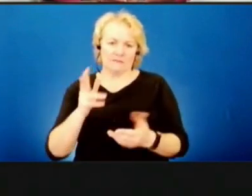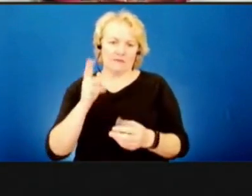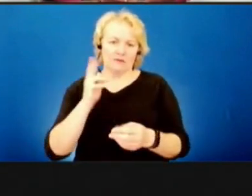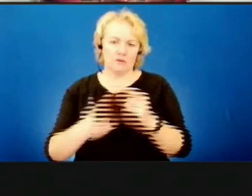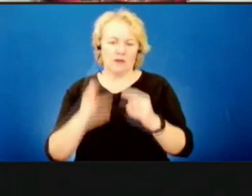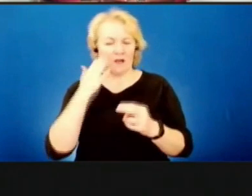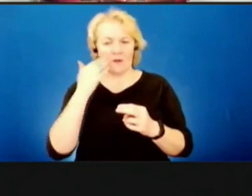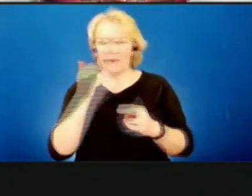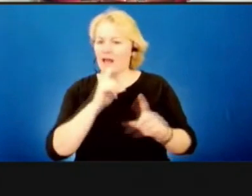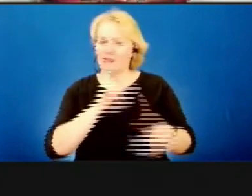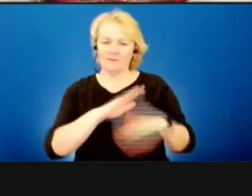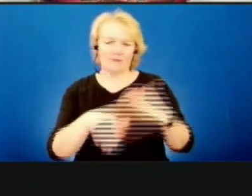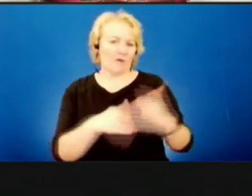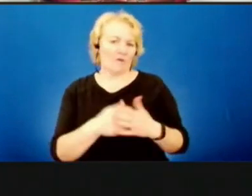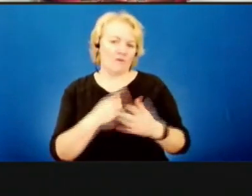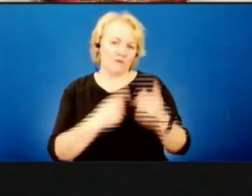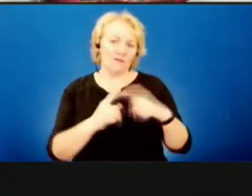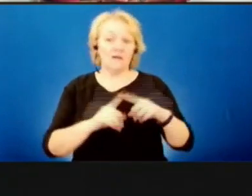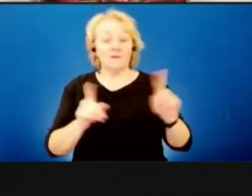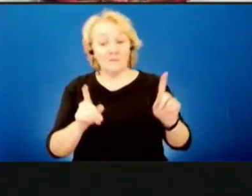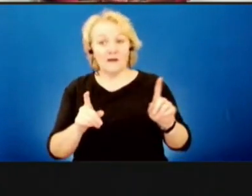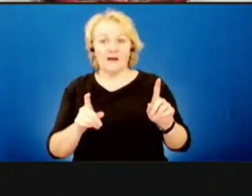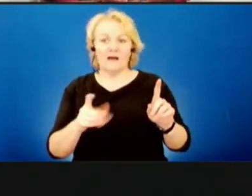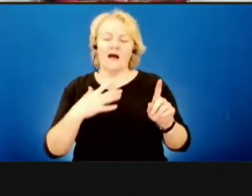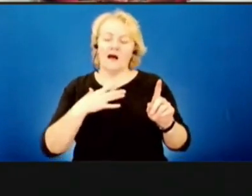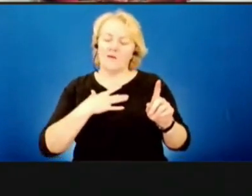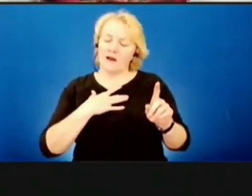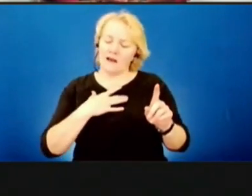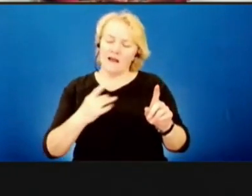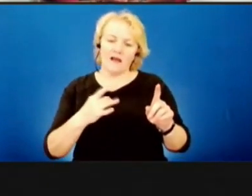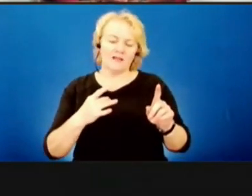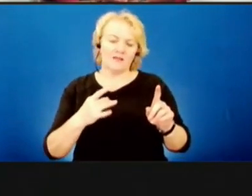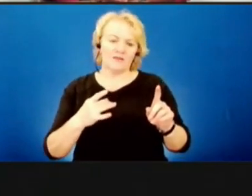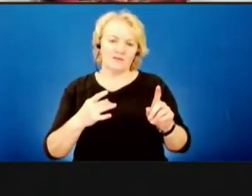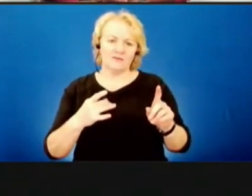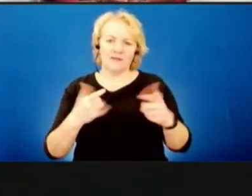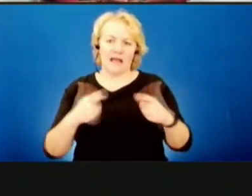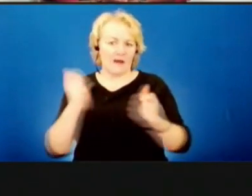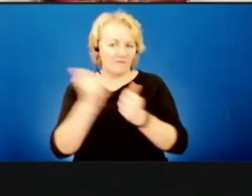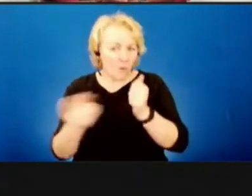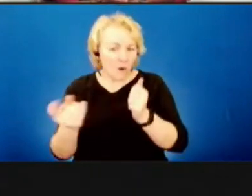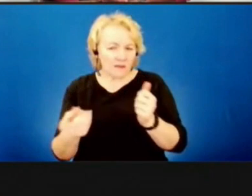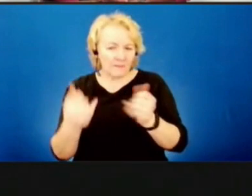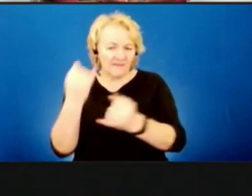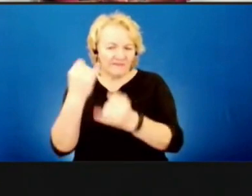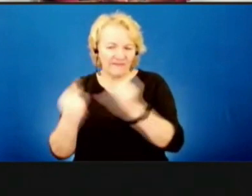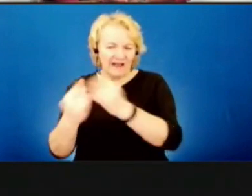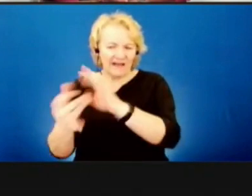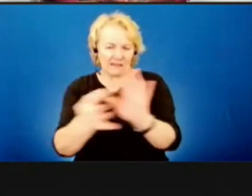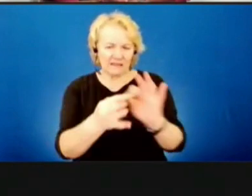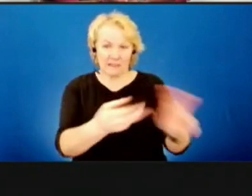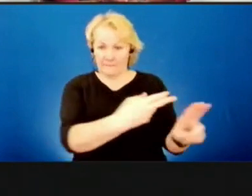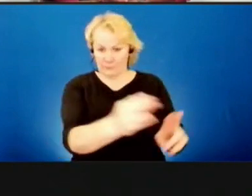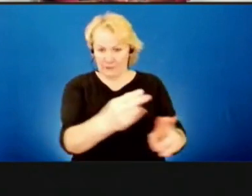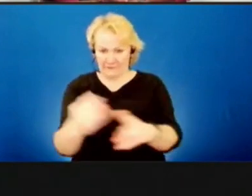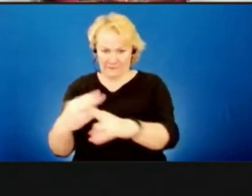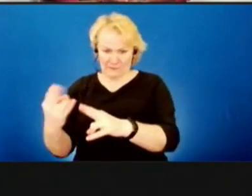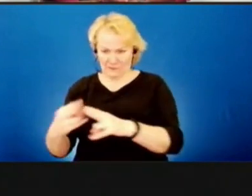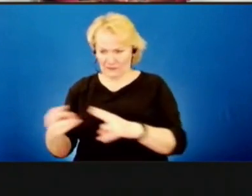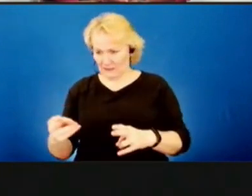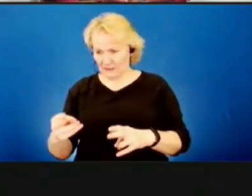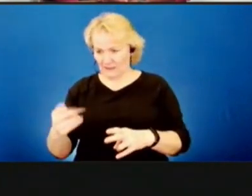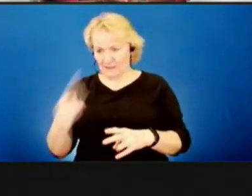to everyone's question, but I would like to give everyone a chance with closing remarks. Very briefly, we have that 1